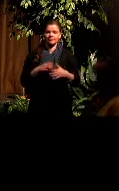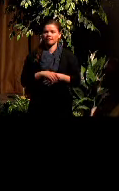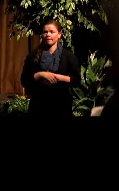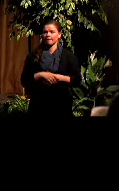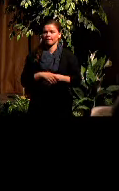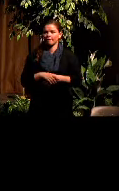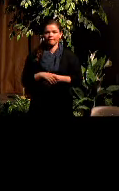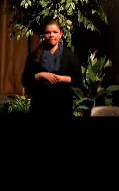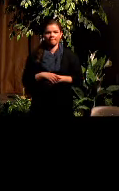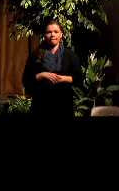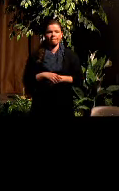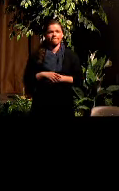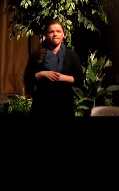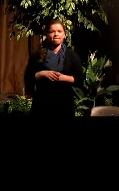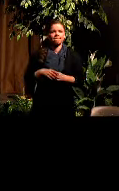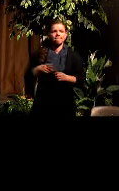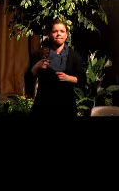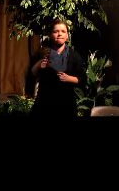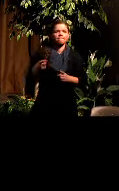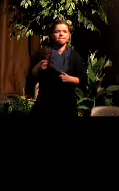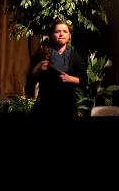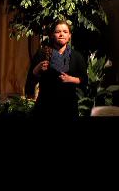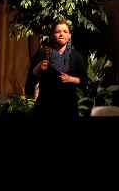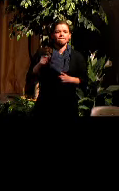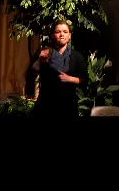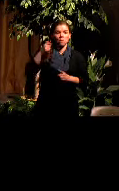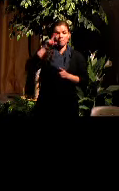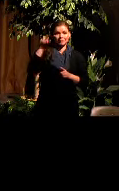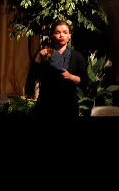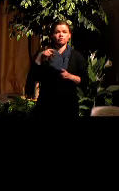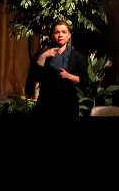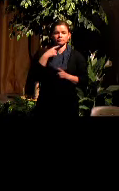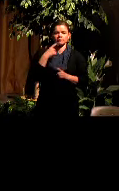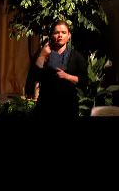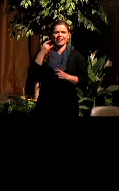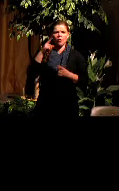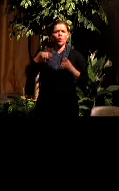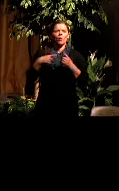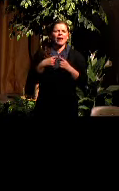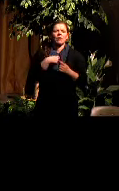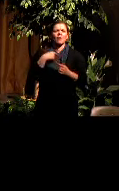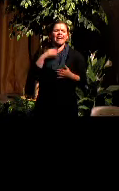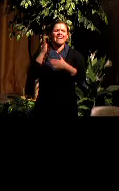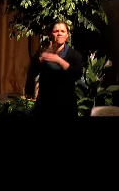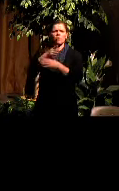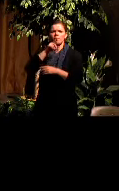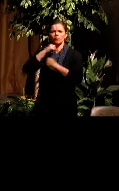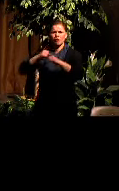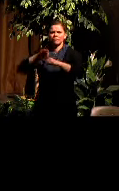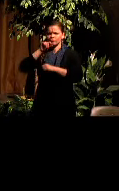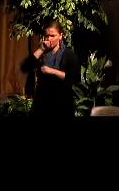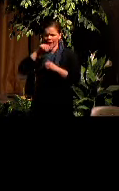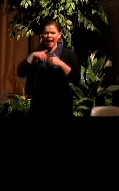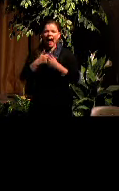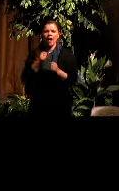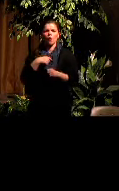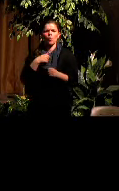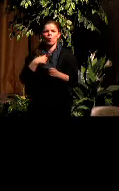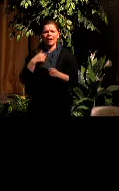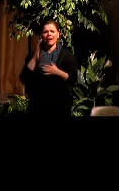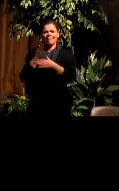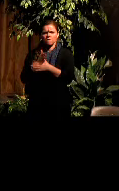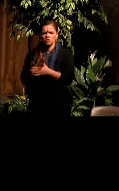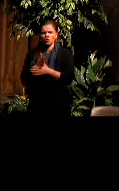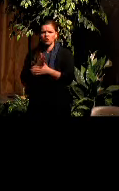protect any species, how do we make sure that our intervention is not going to result in some